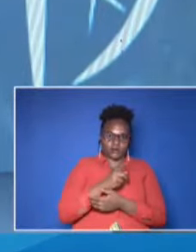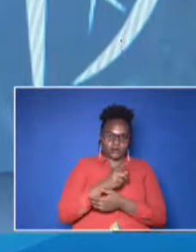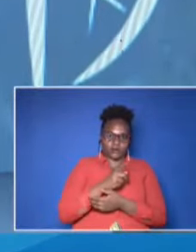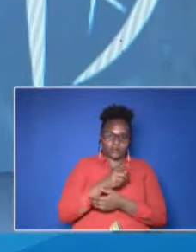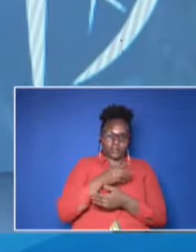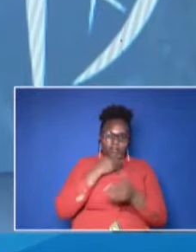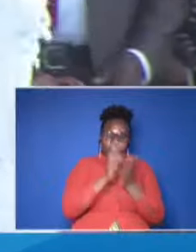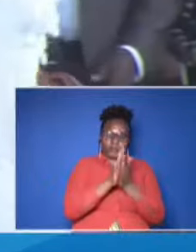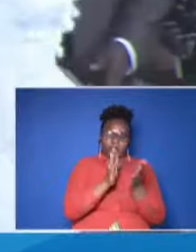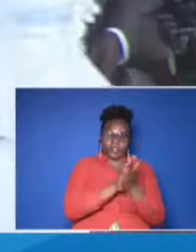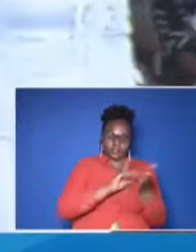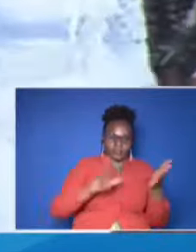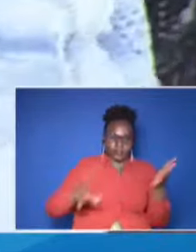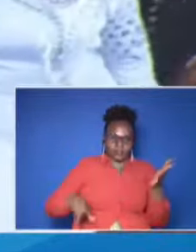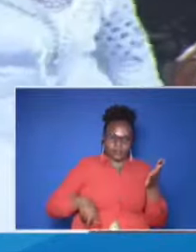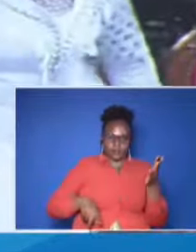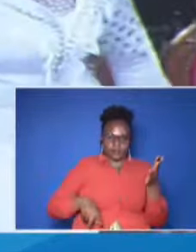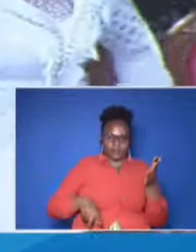evening